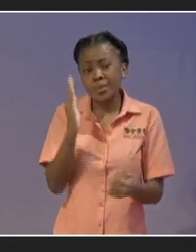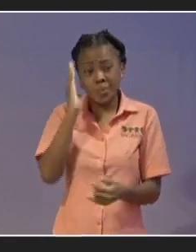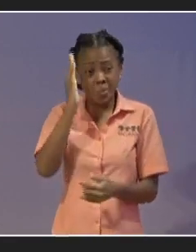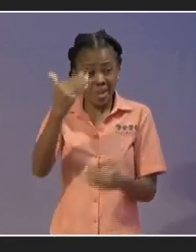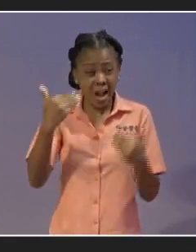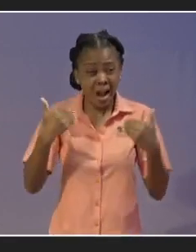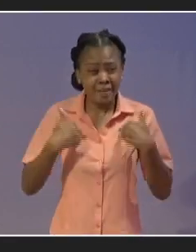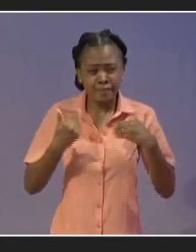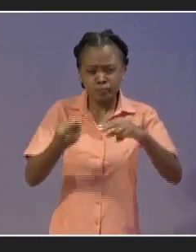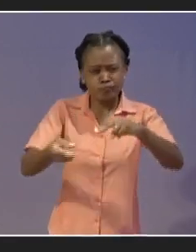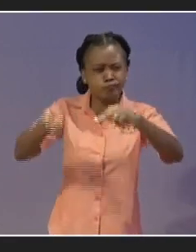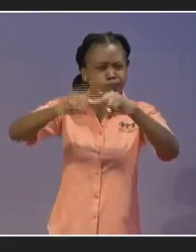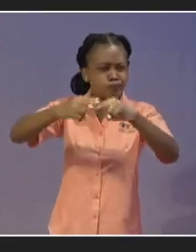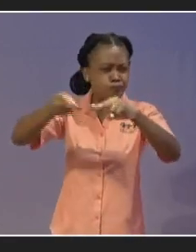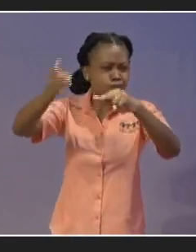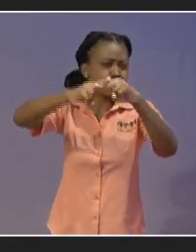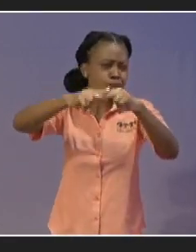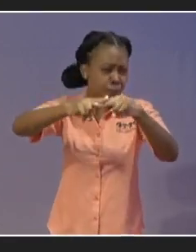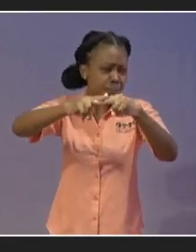of Deltacron now.